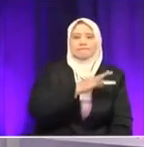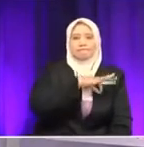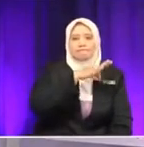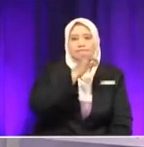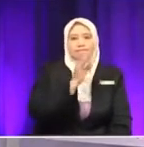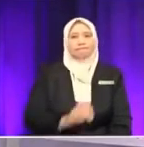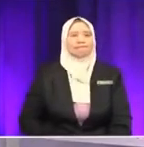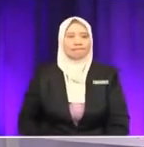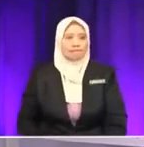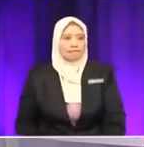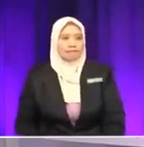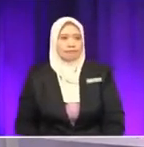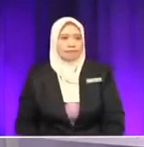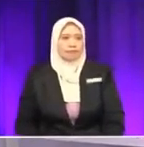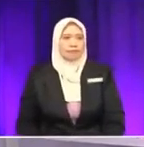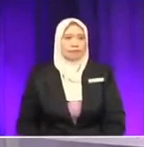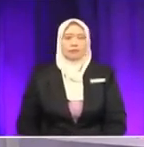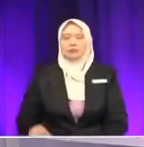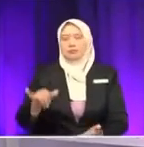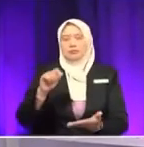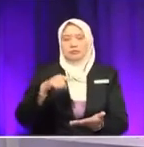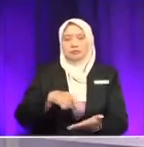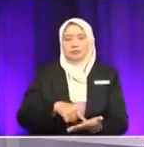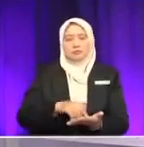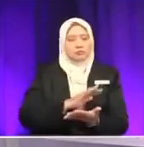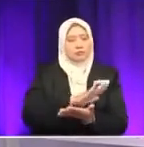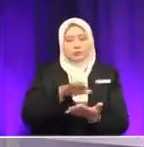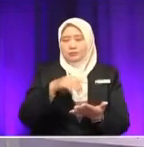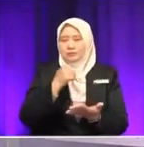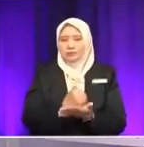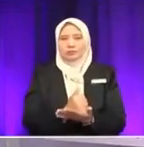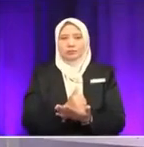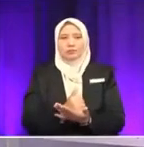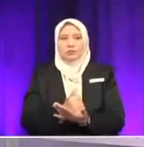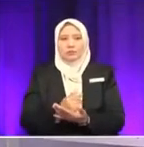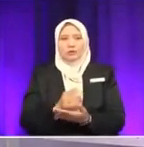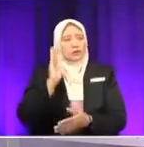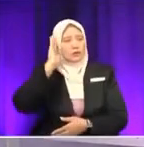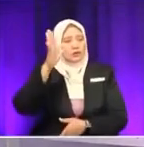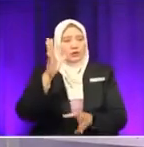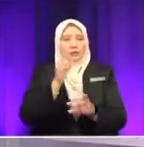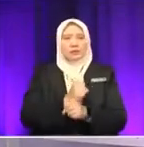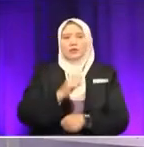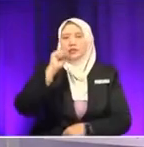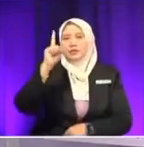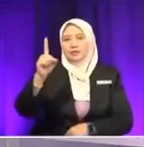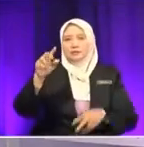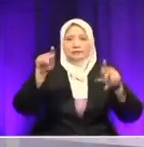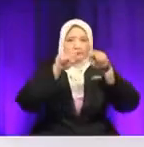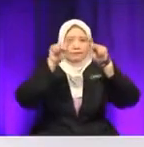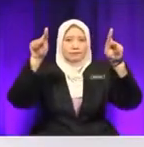So that wraps up the whole draft before you come up with your one paragraph. Okay. Good job, guys.